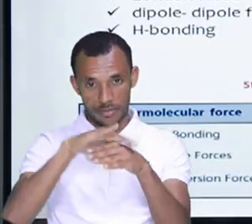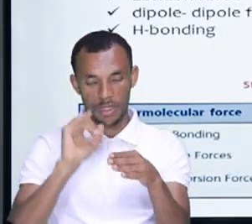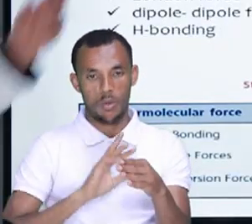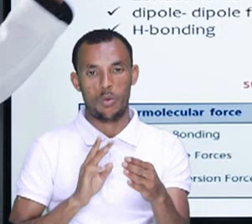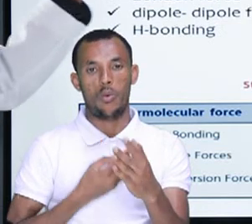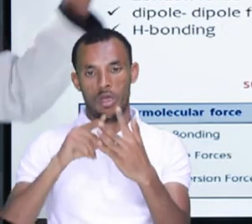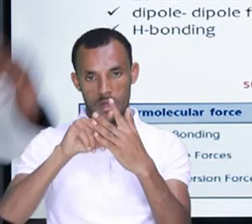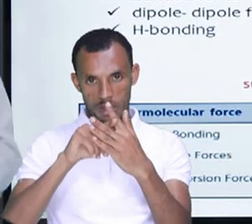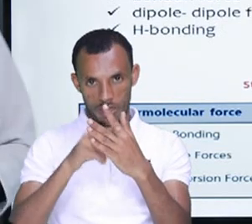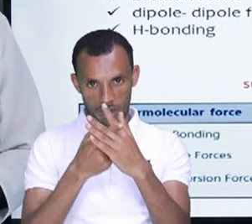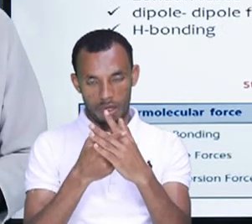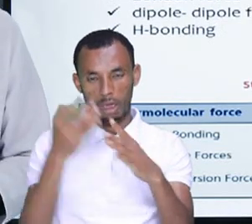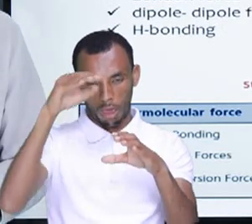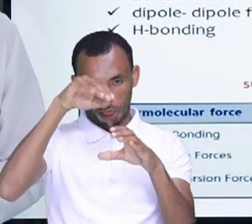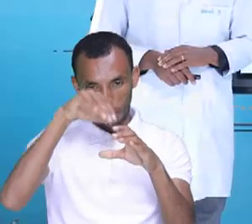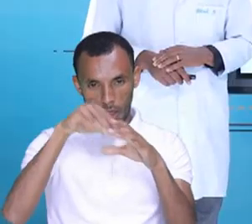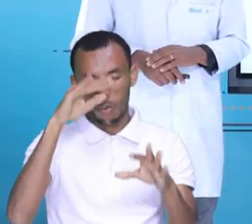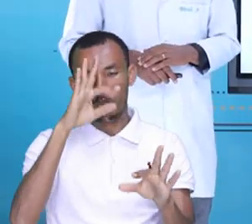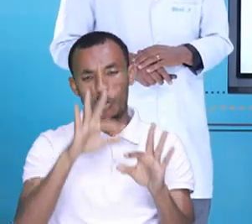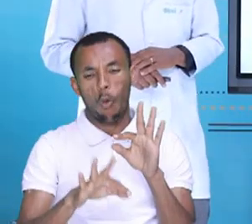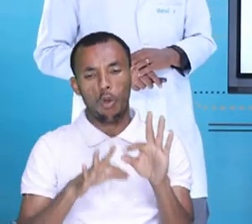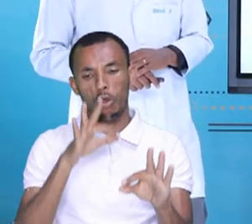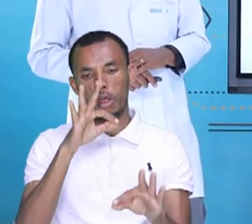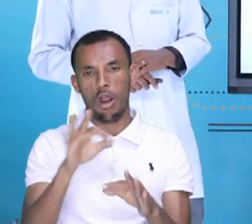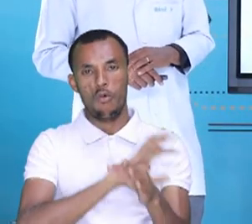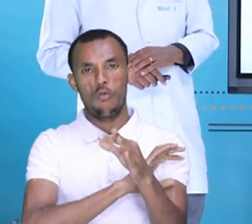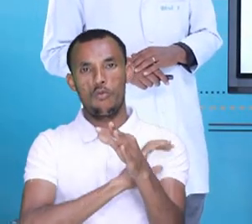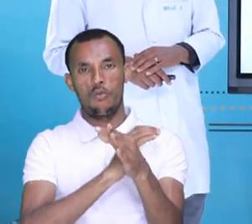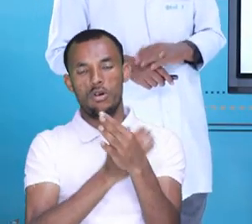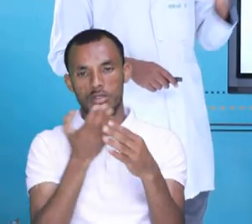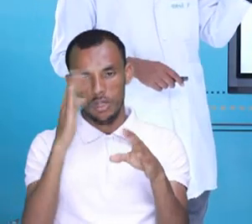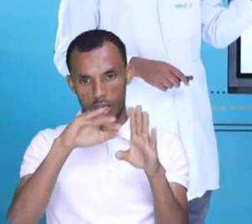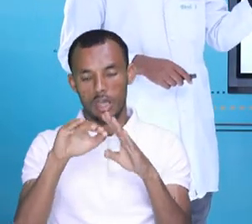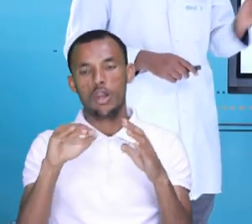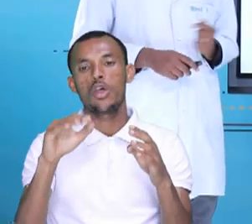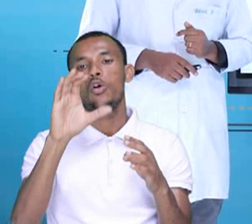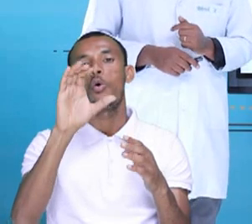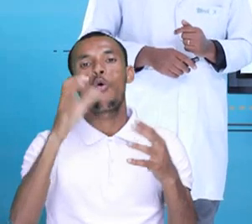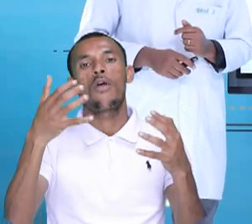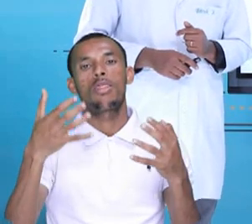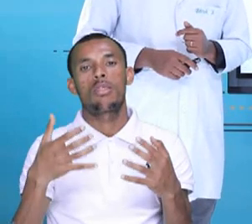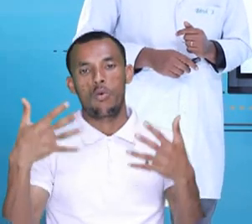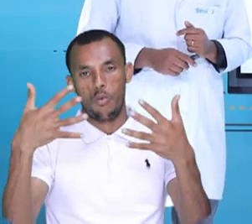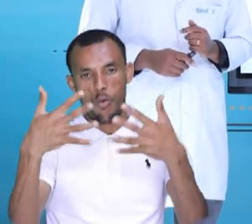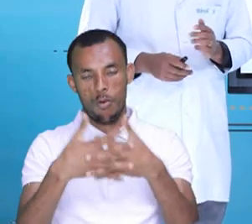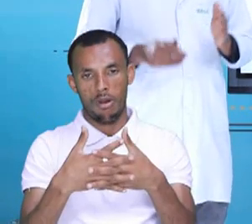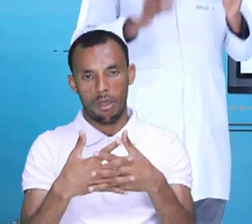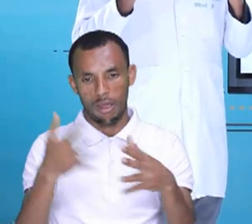from intermolecular forces in covalent compounds. You know intermolecular force.